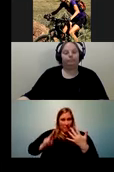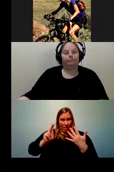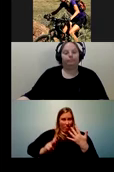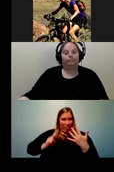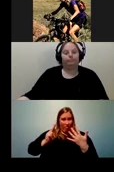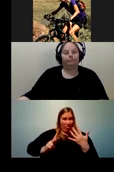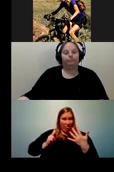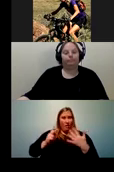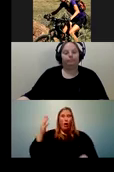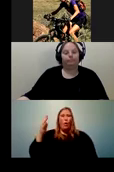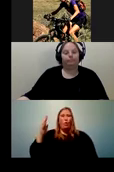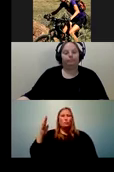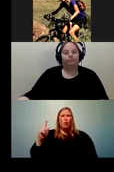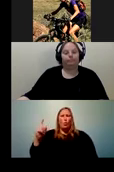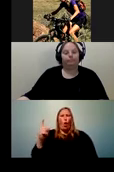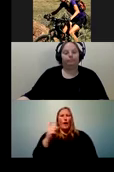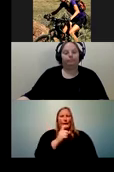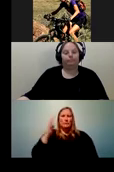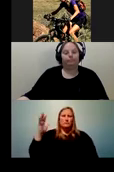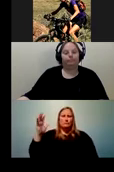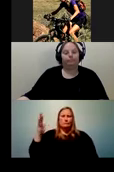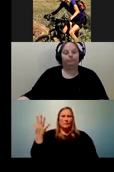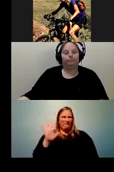in the crosswalk and it's